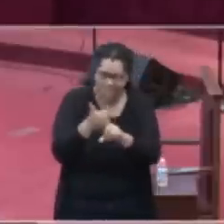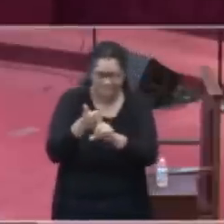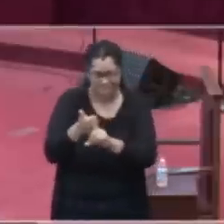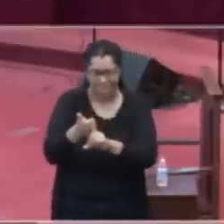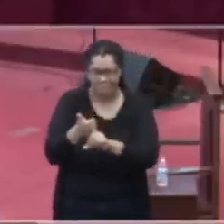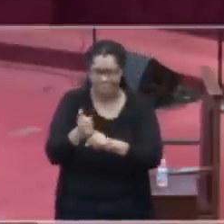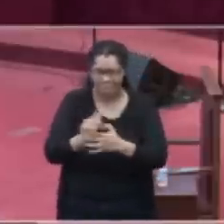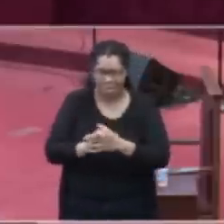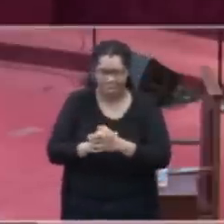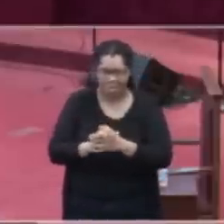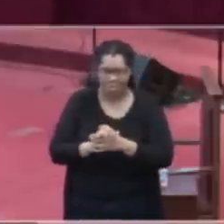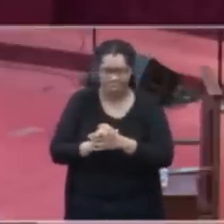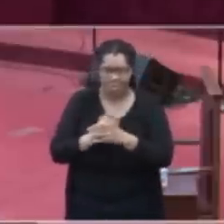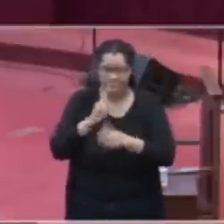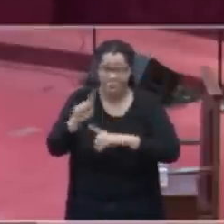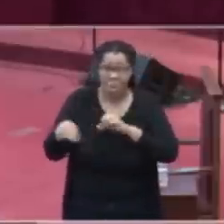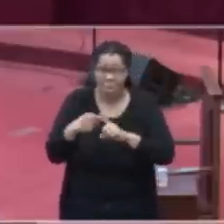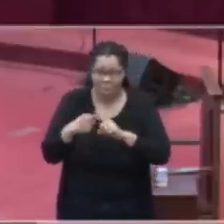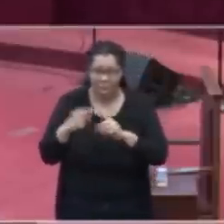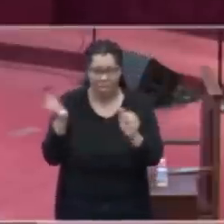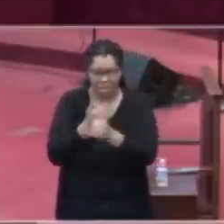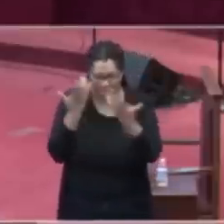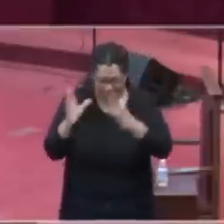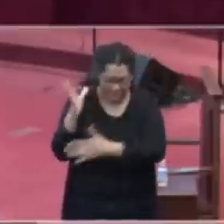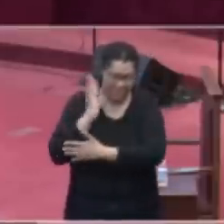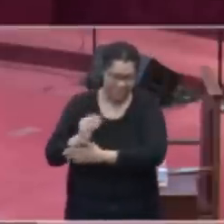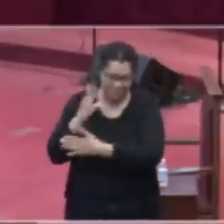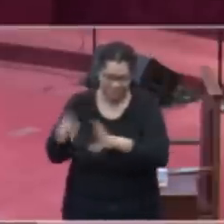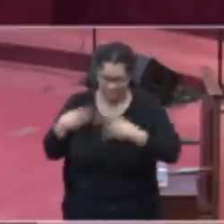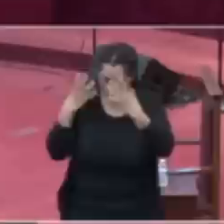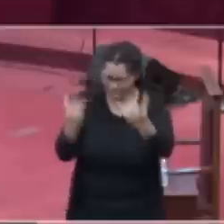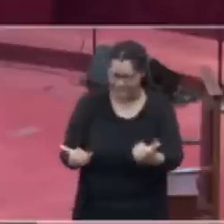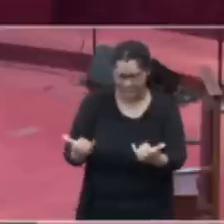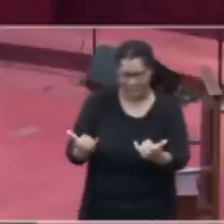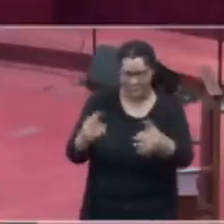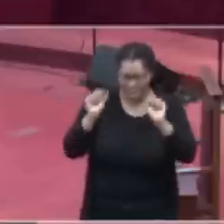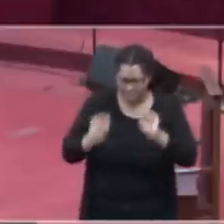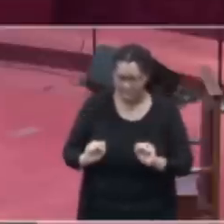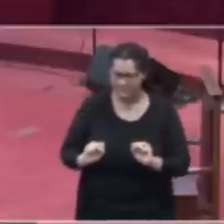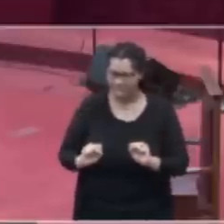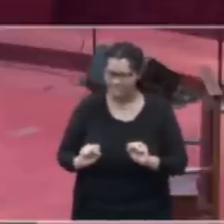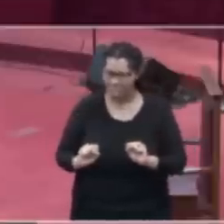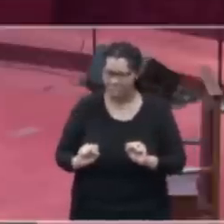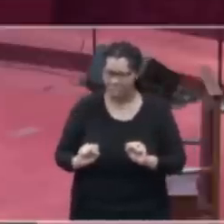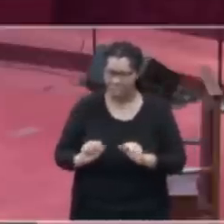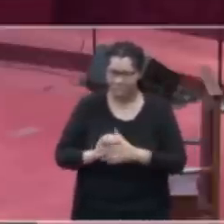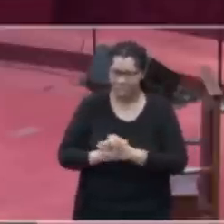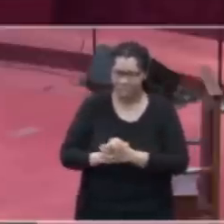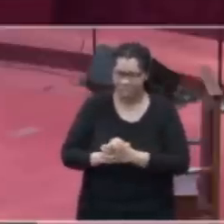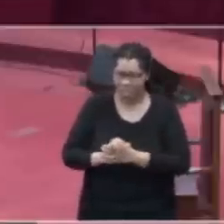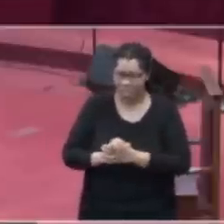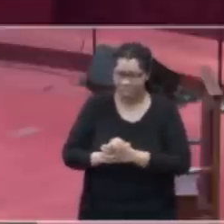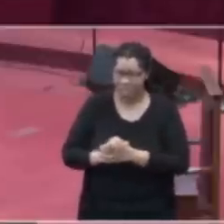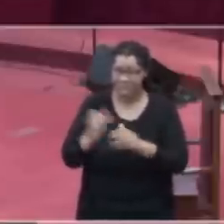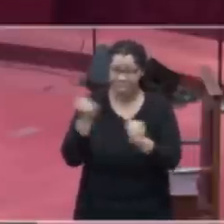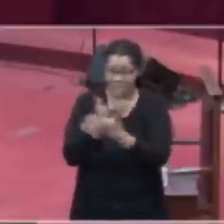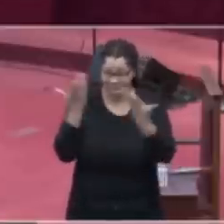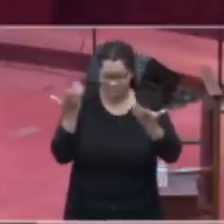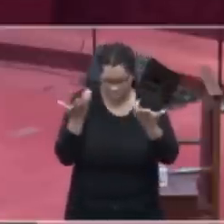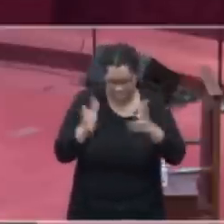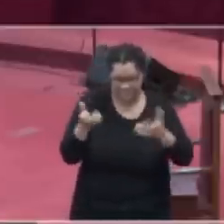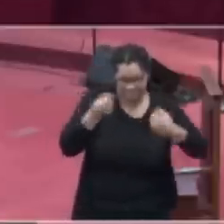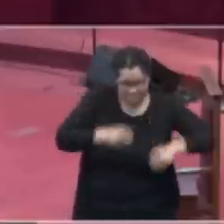become. And when you have gone through what you've gone through to get where you are, having paid the price you paid,